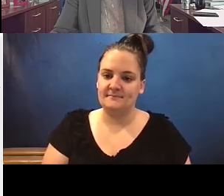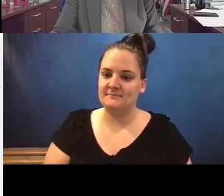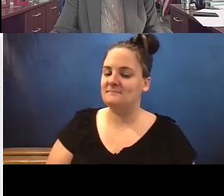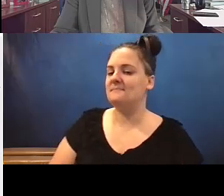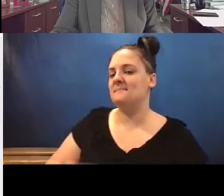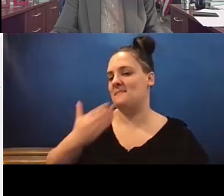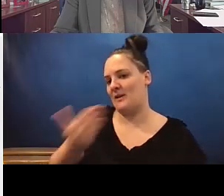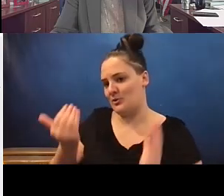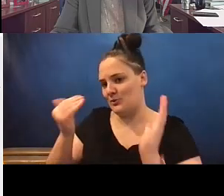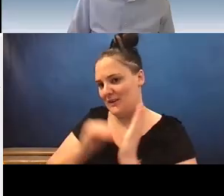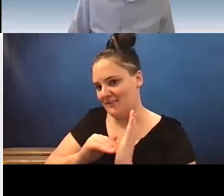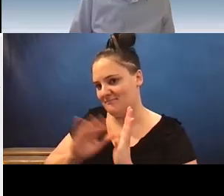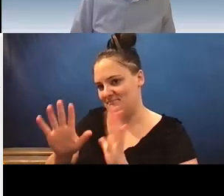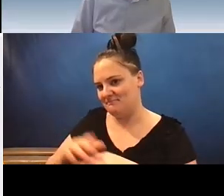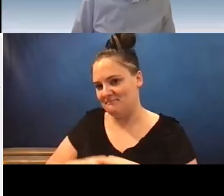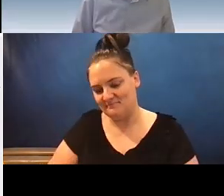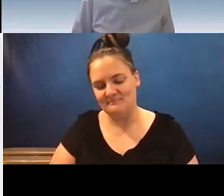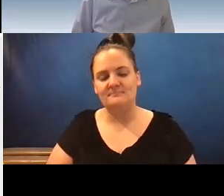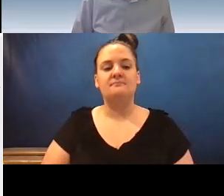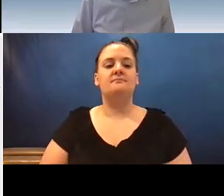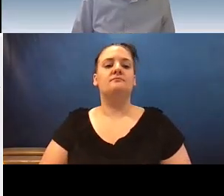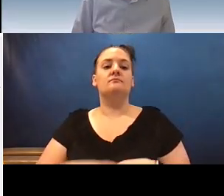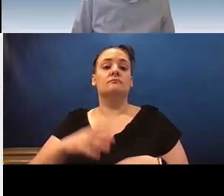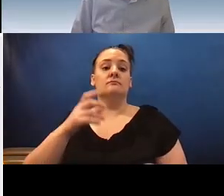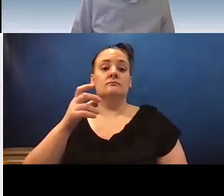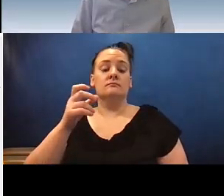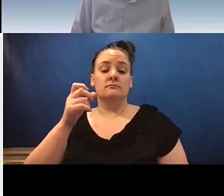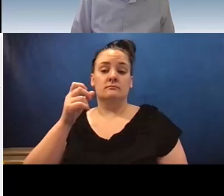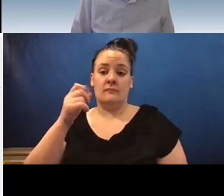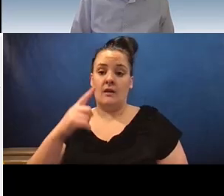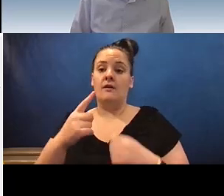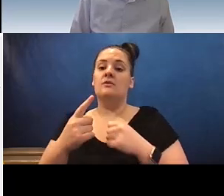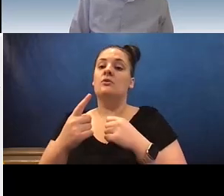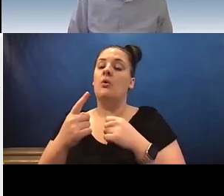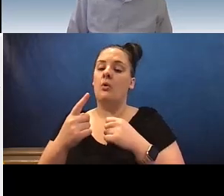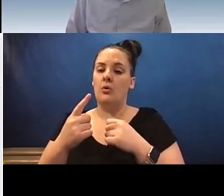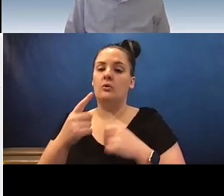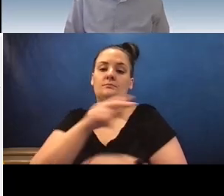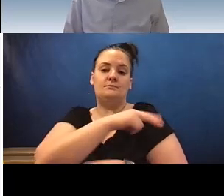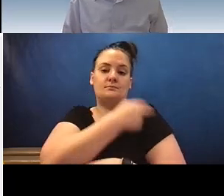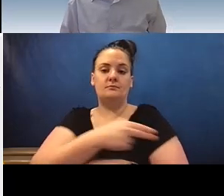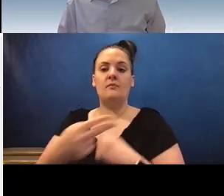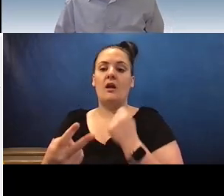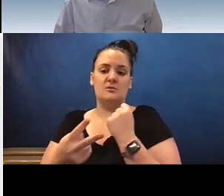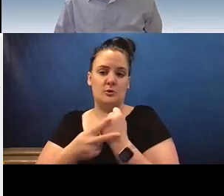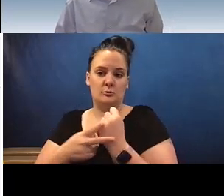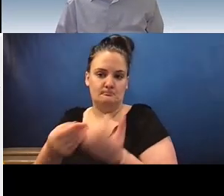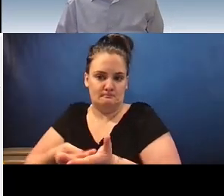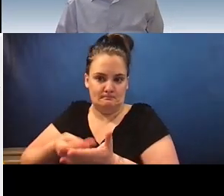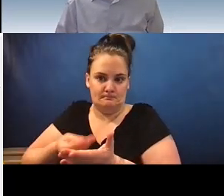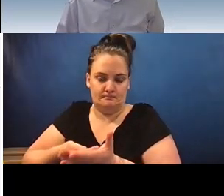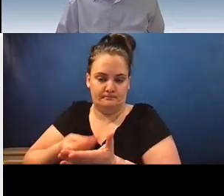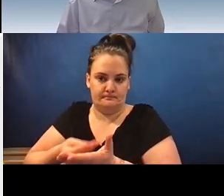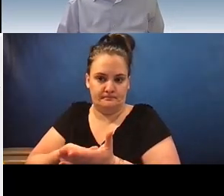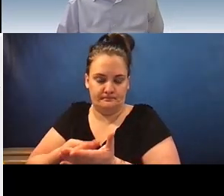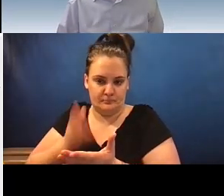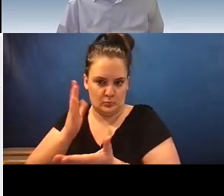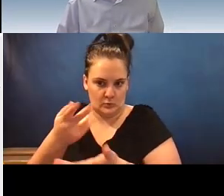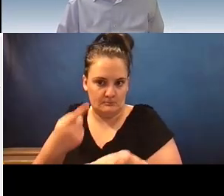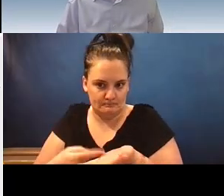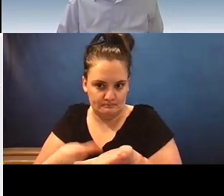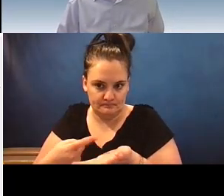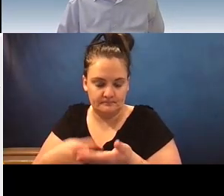Thank you again, Kim. I'm going to briefly cover hospital reserves as we move forward. Days cash on hand, or reserves, measure